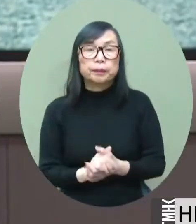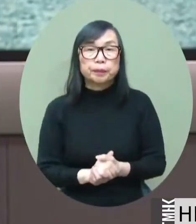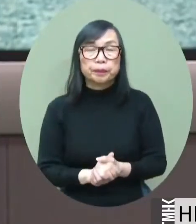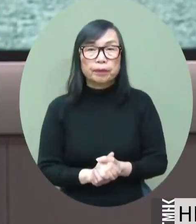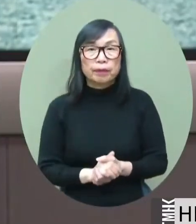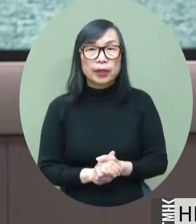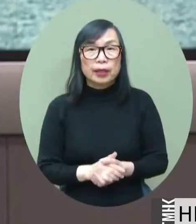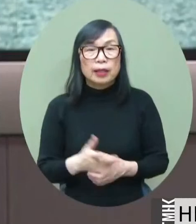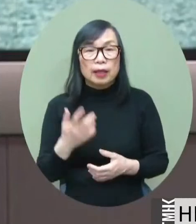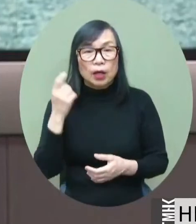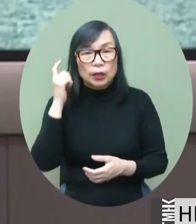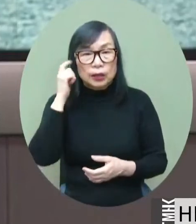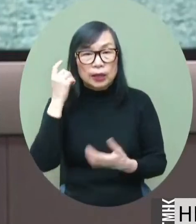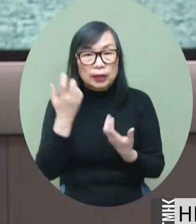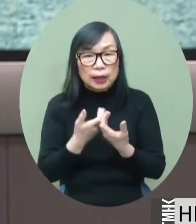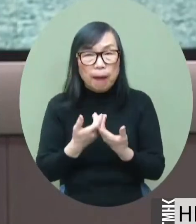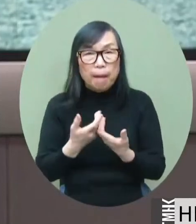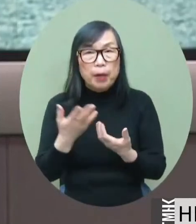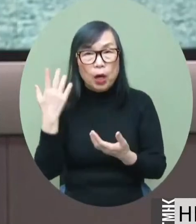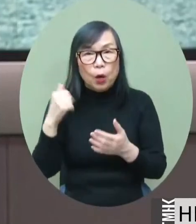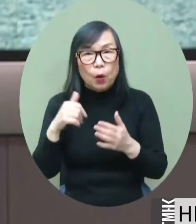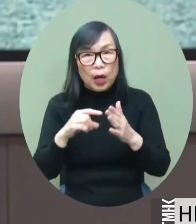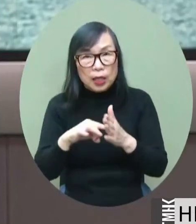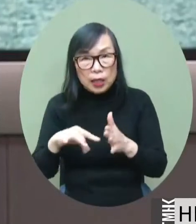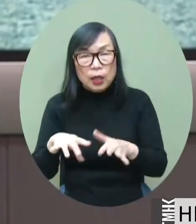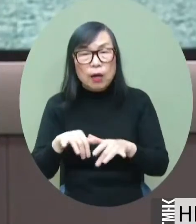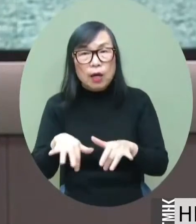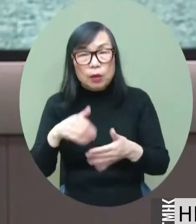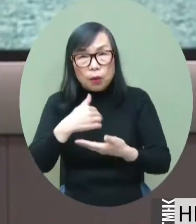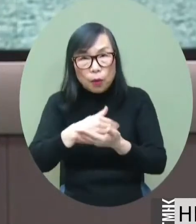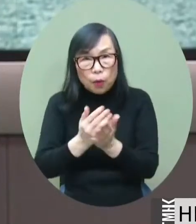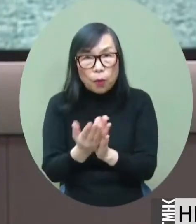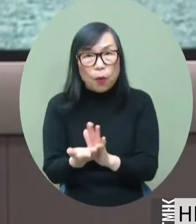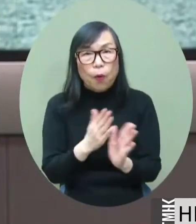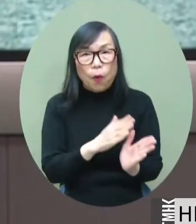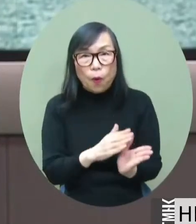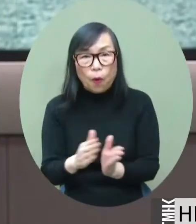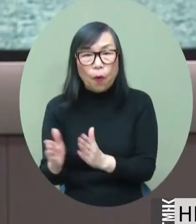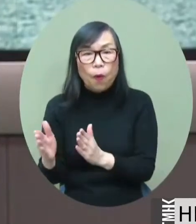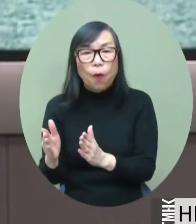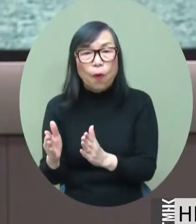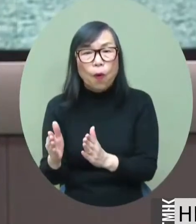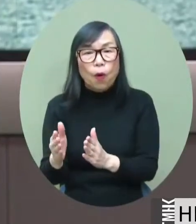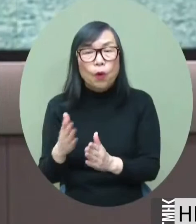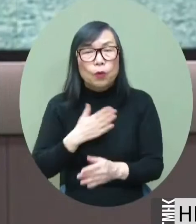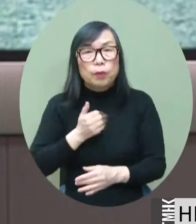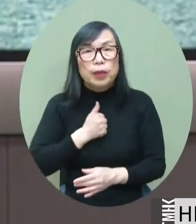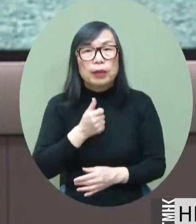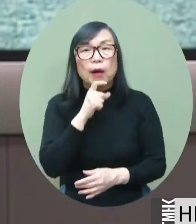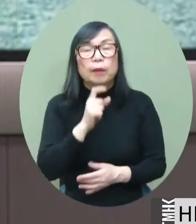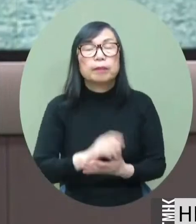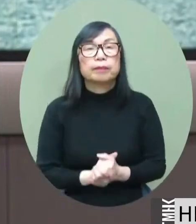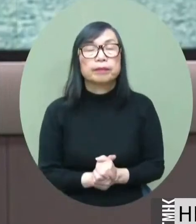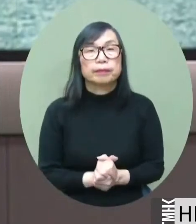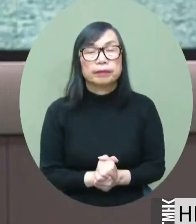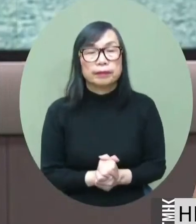can identify hidden cases in society. We cannot expect the number of cases to be identified, but